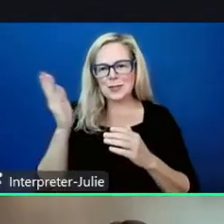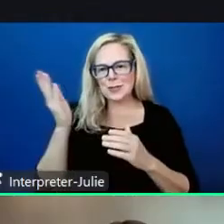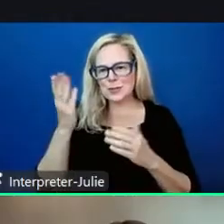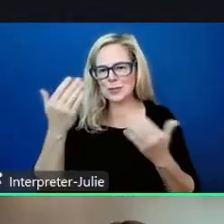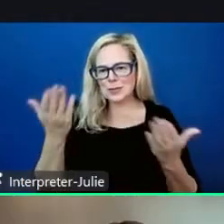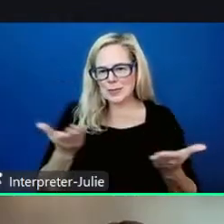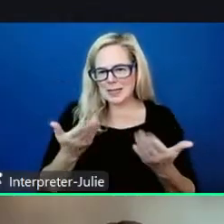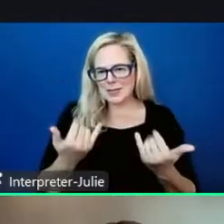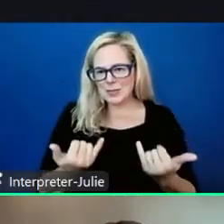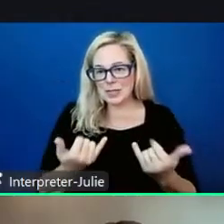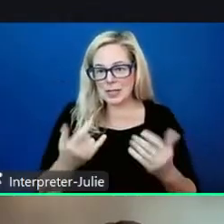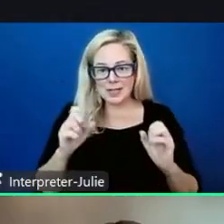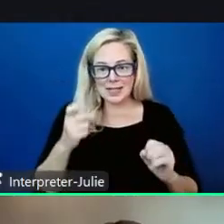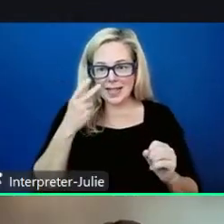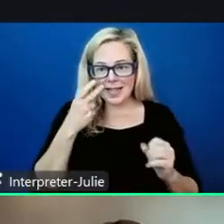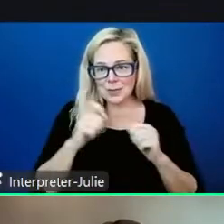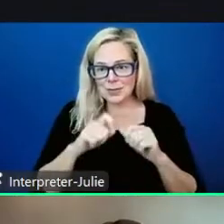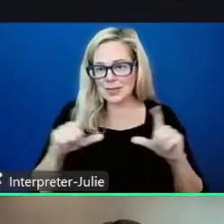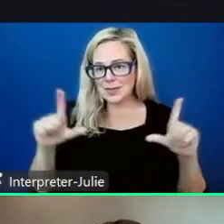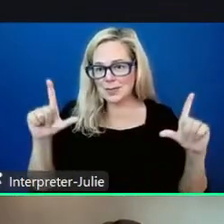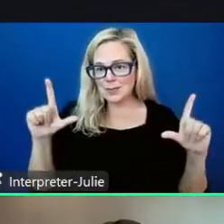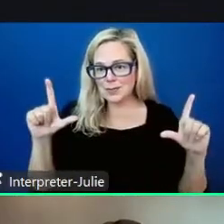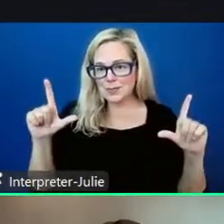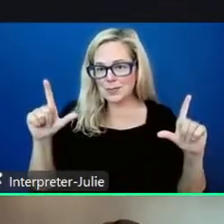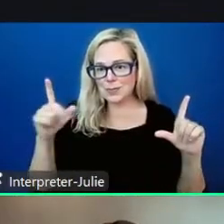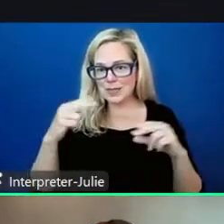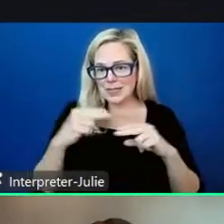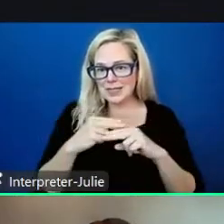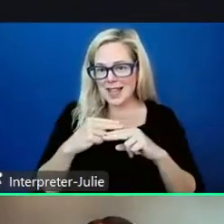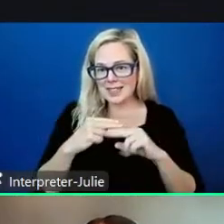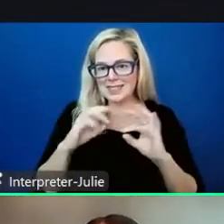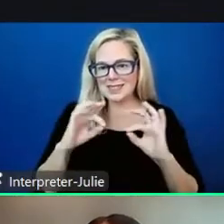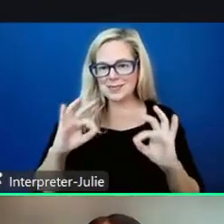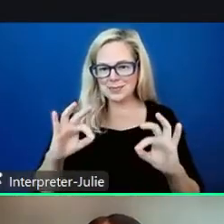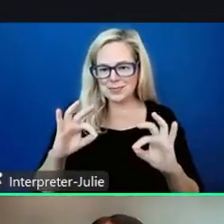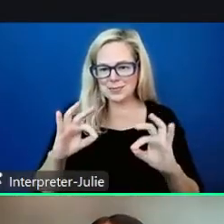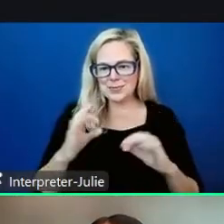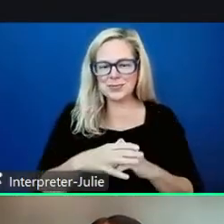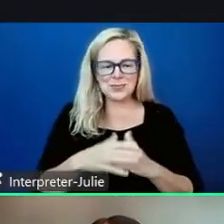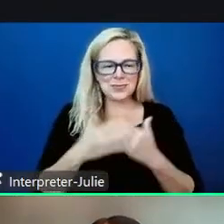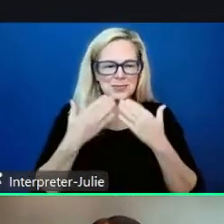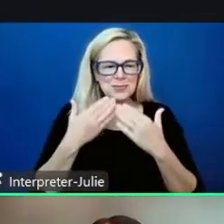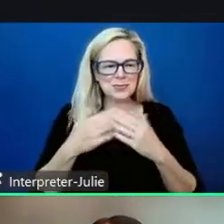today. Can everyone see my slides? Great. Okay, thank you.